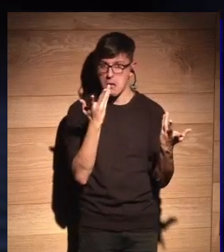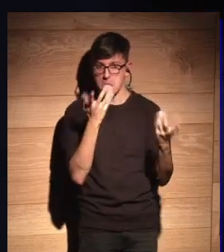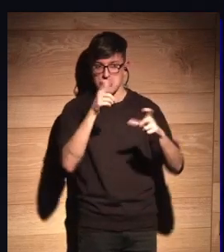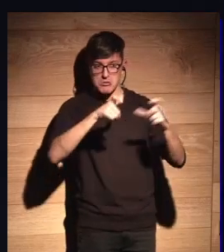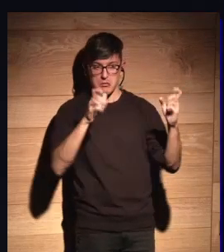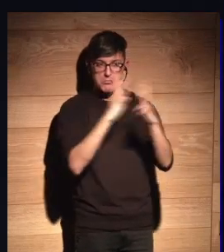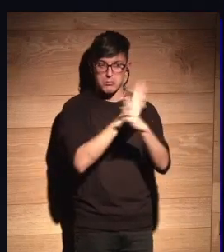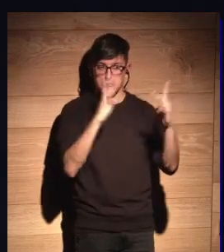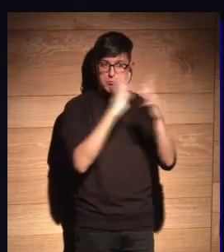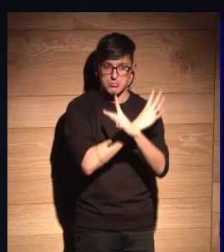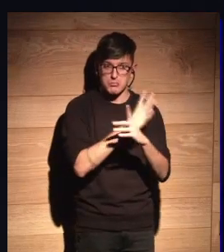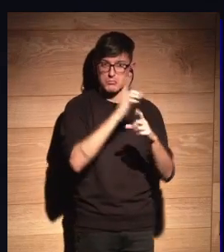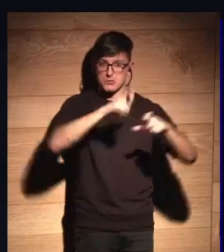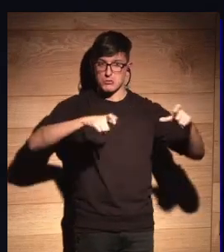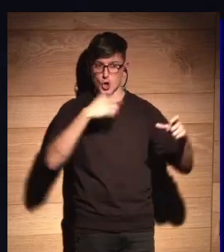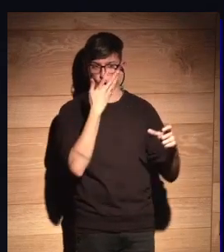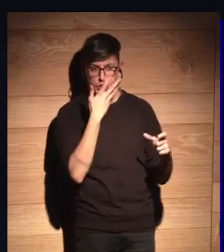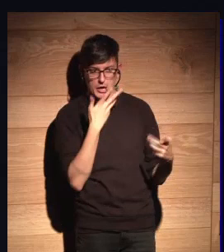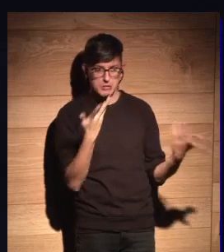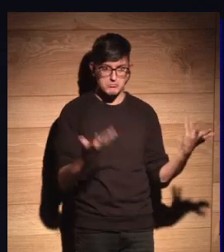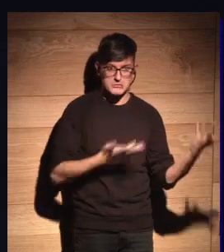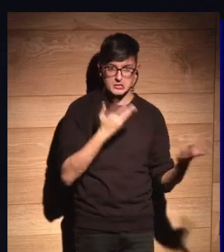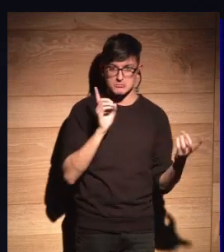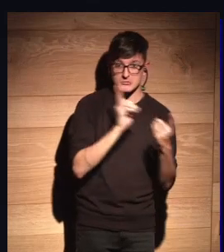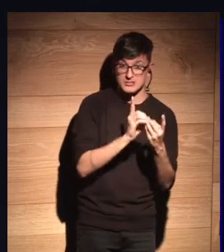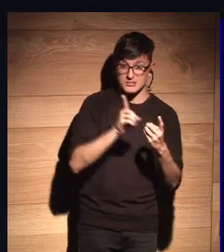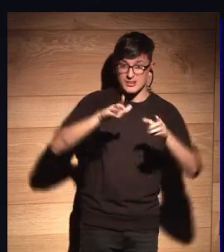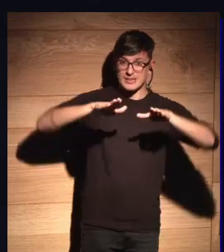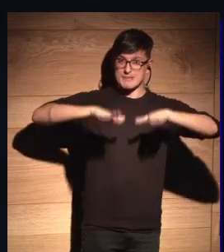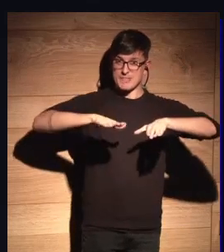train station itself was full of people,